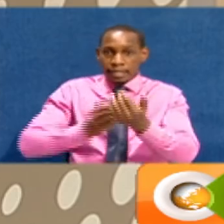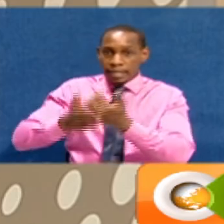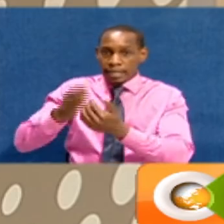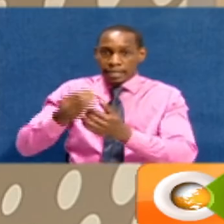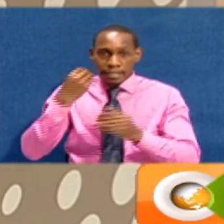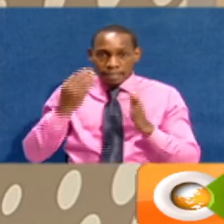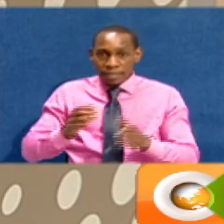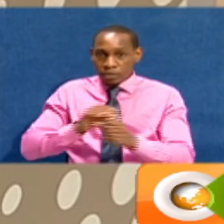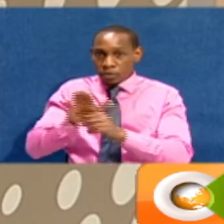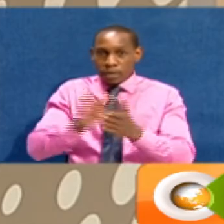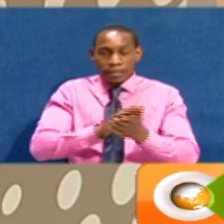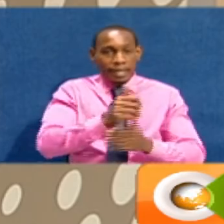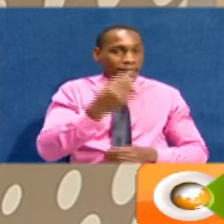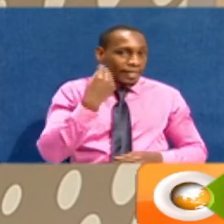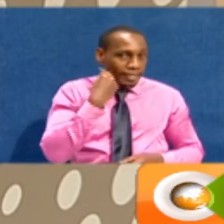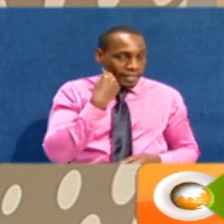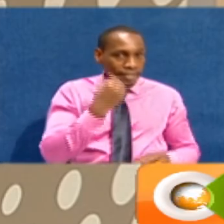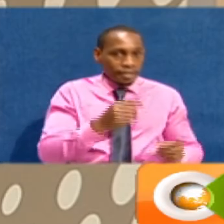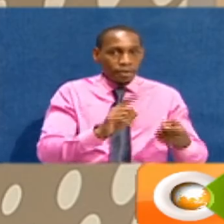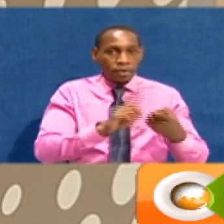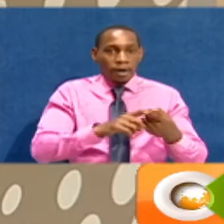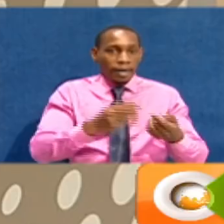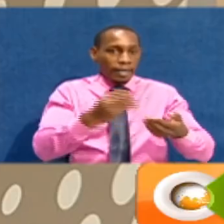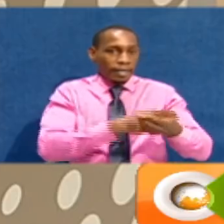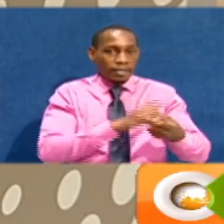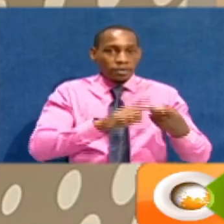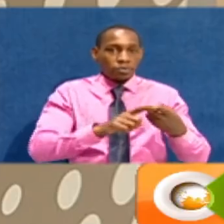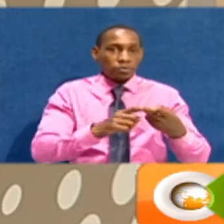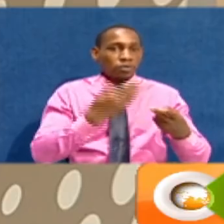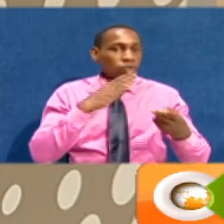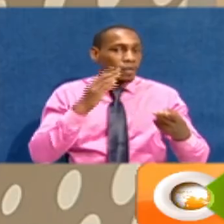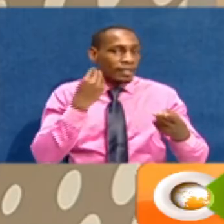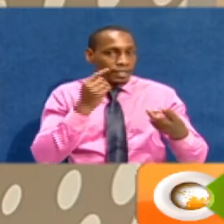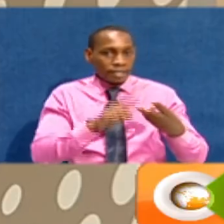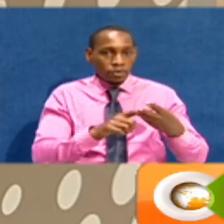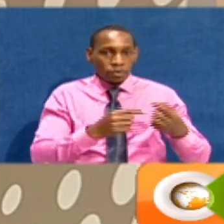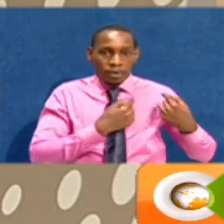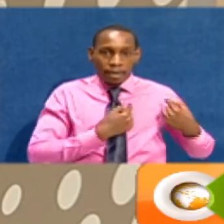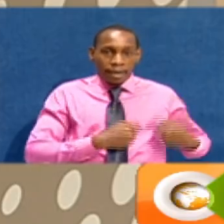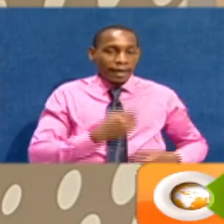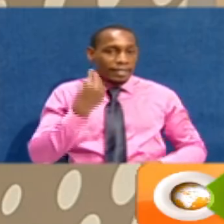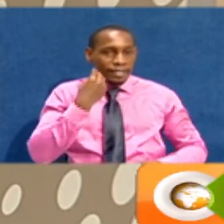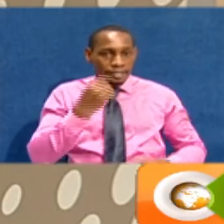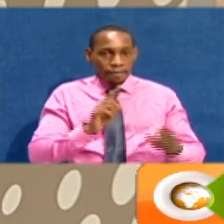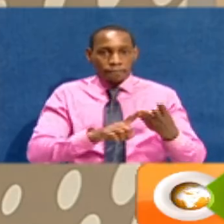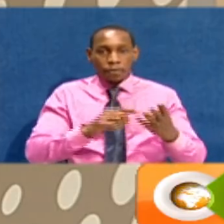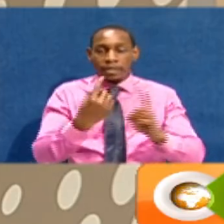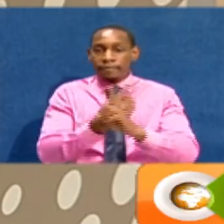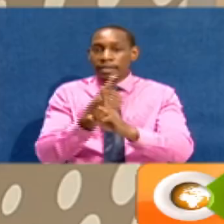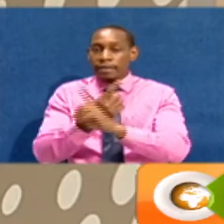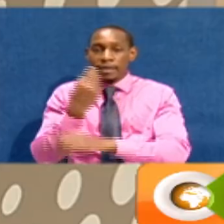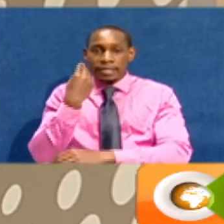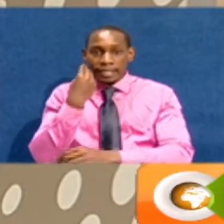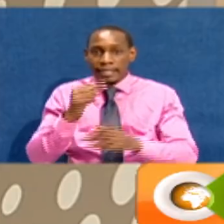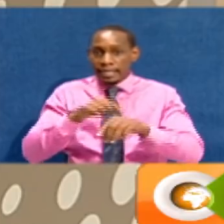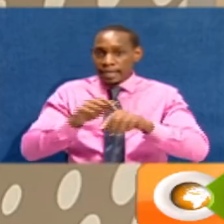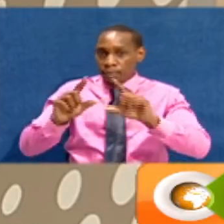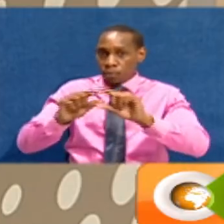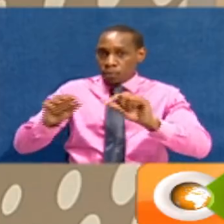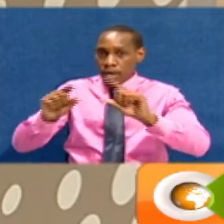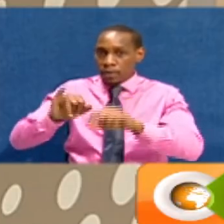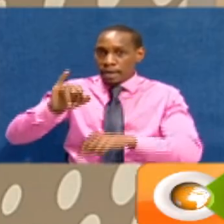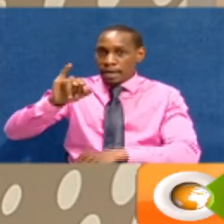patients. We continue to be sick. There's still cholera, cancer, diabetes, heart conditions, and various other ailments. So when we're